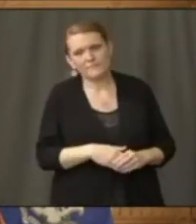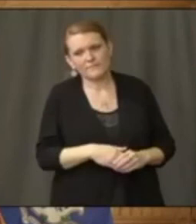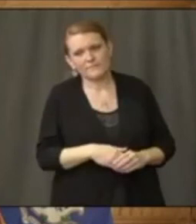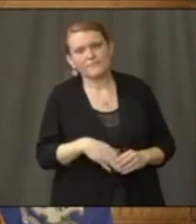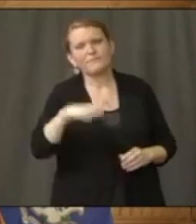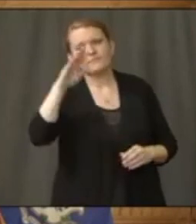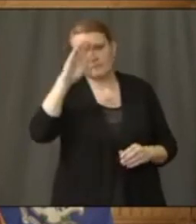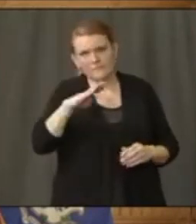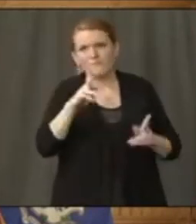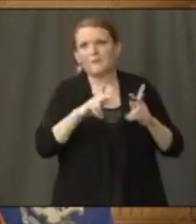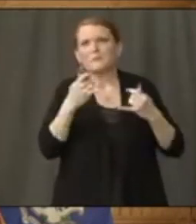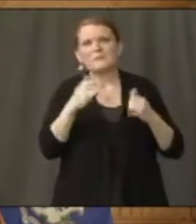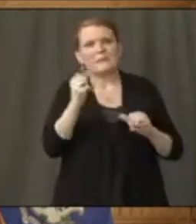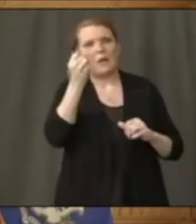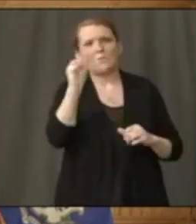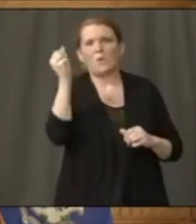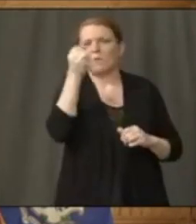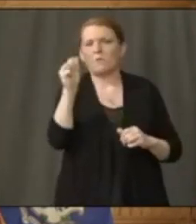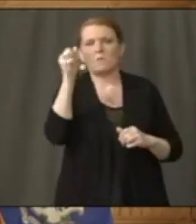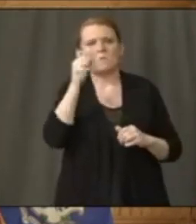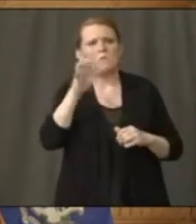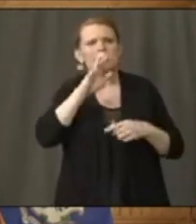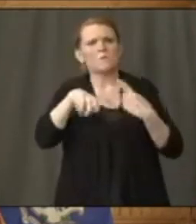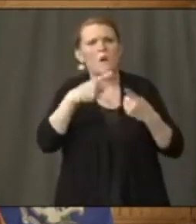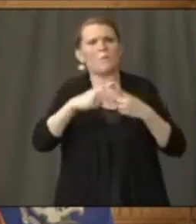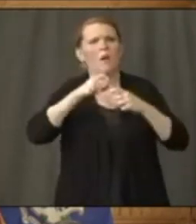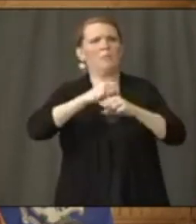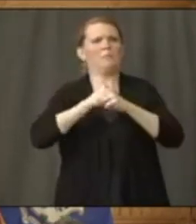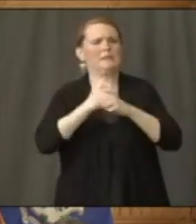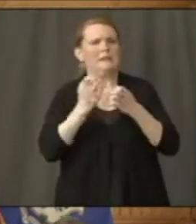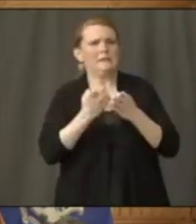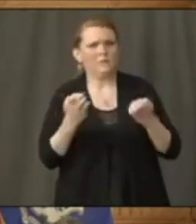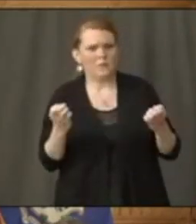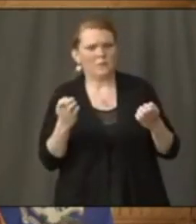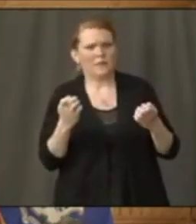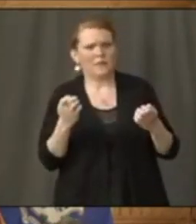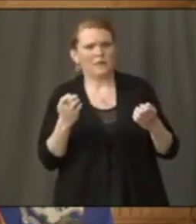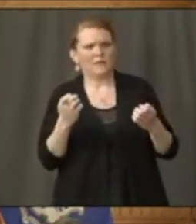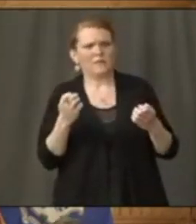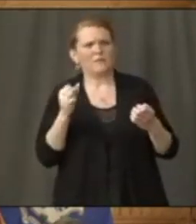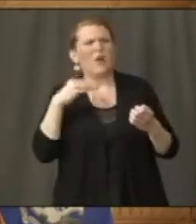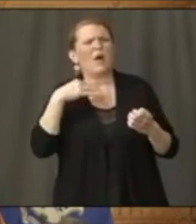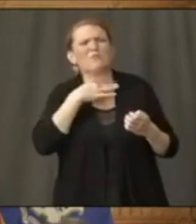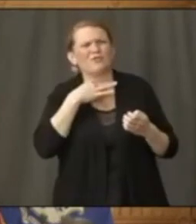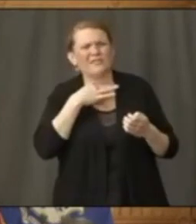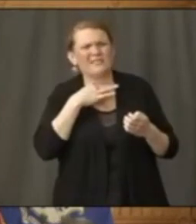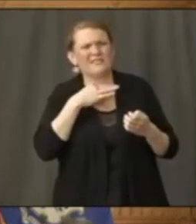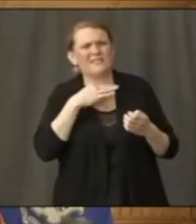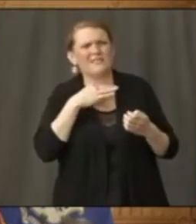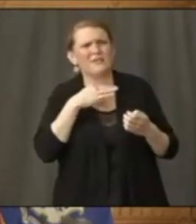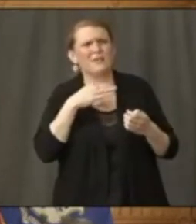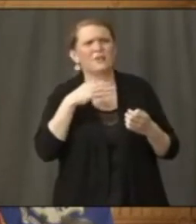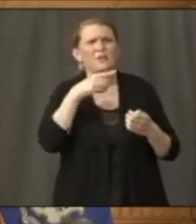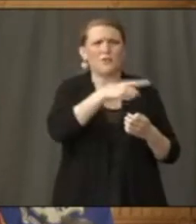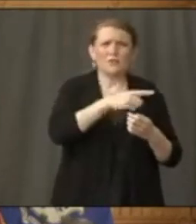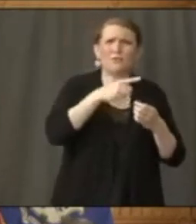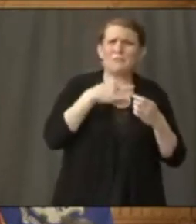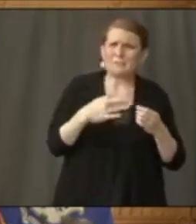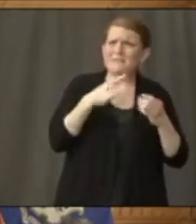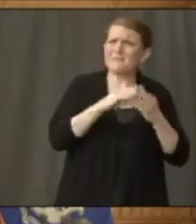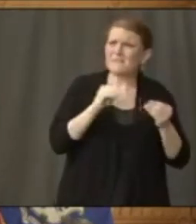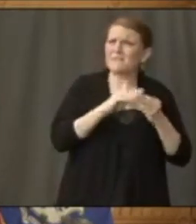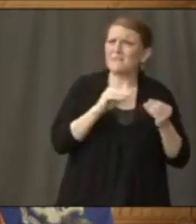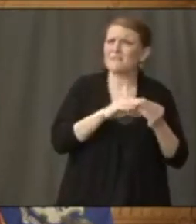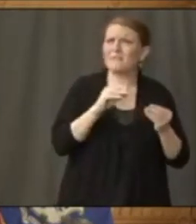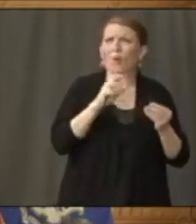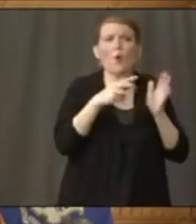see you in the warehouses with all this PPE, and they're saying they have issued a gown on Monday, and they don't get a new gown for a whole week. They get a new gown every